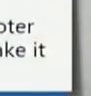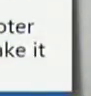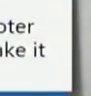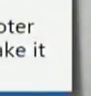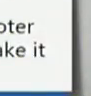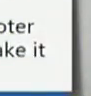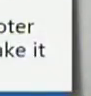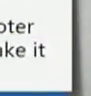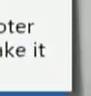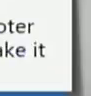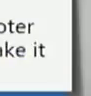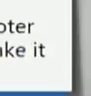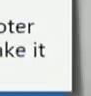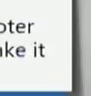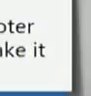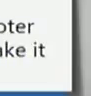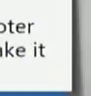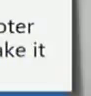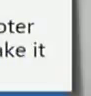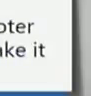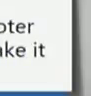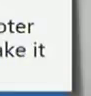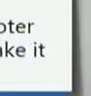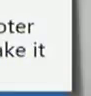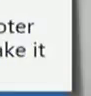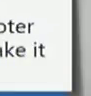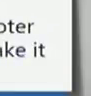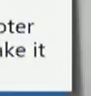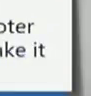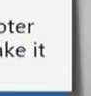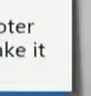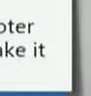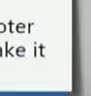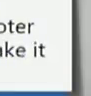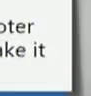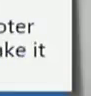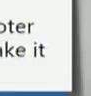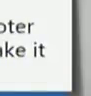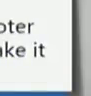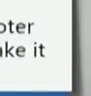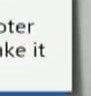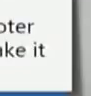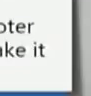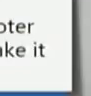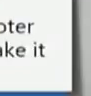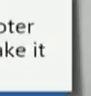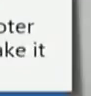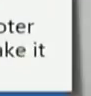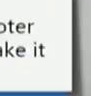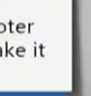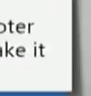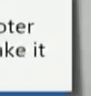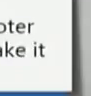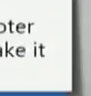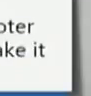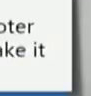it will expose some of us enjoying perceived status of rich men. There is nothing a Kenyan voter hates more